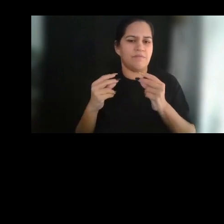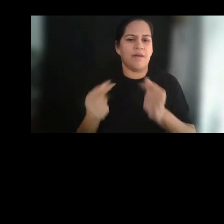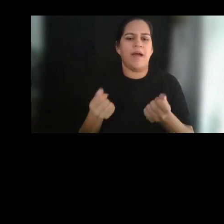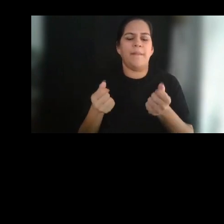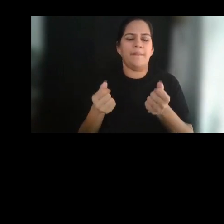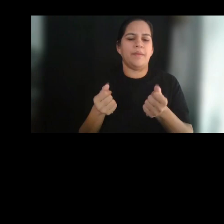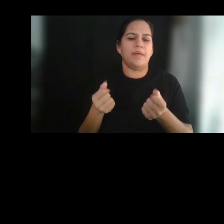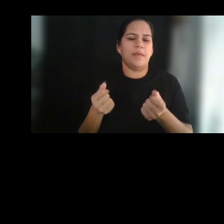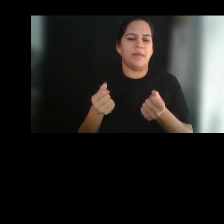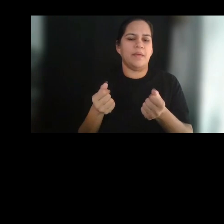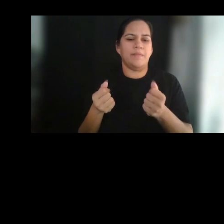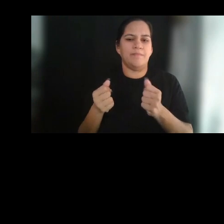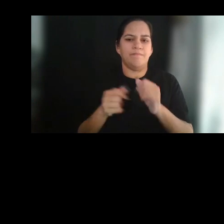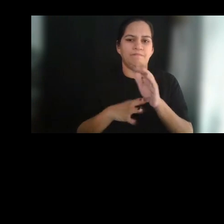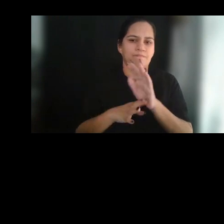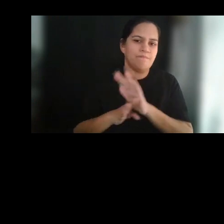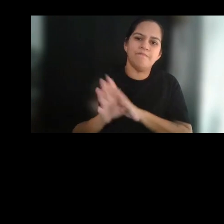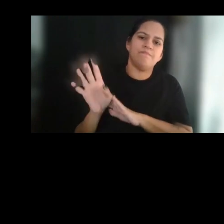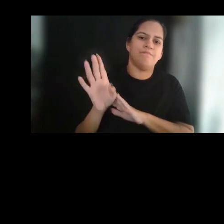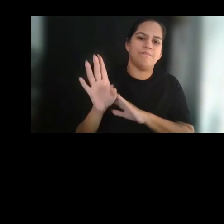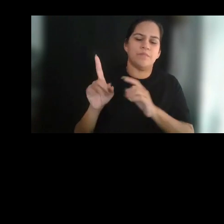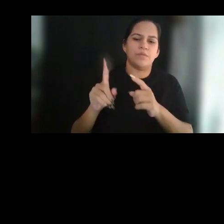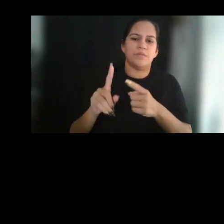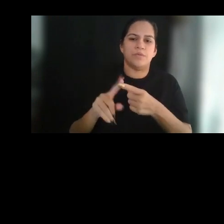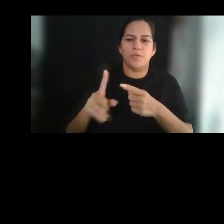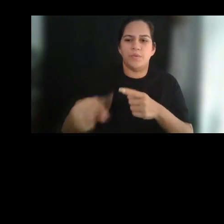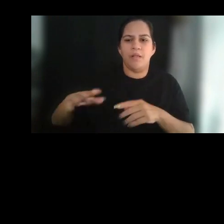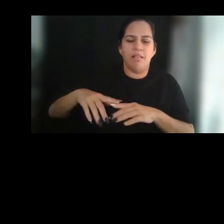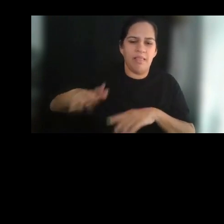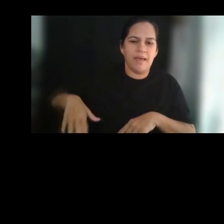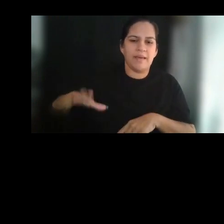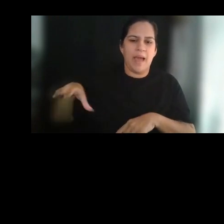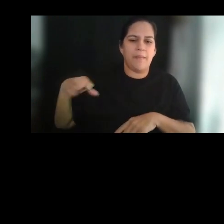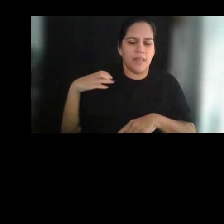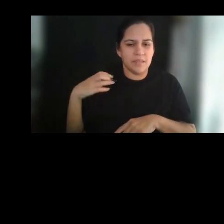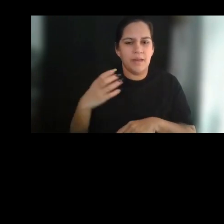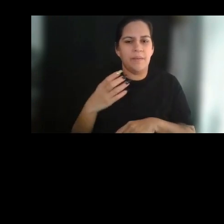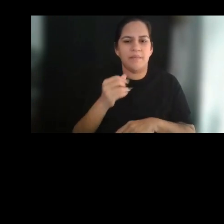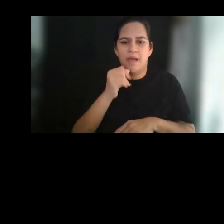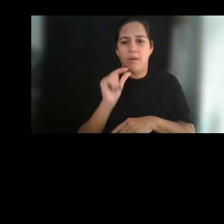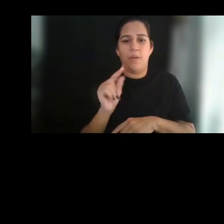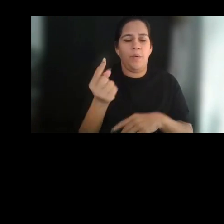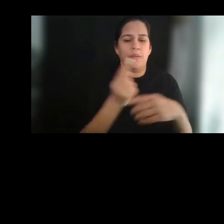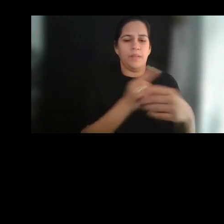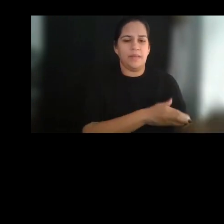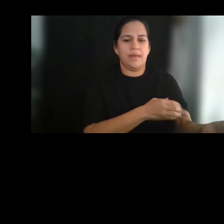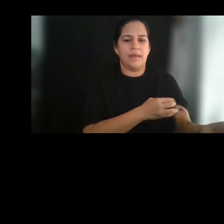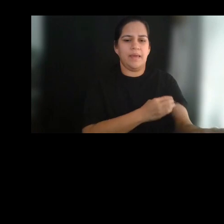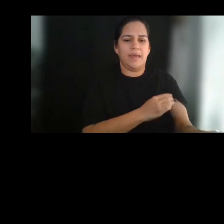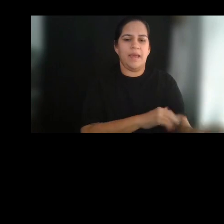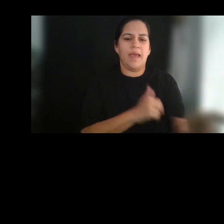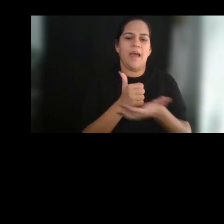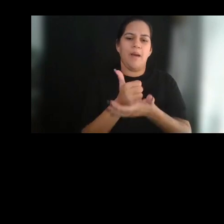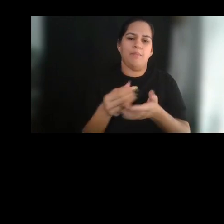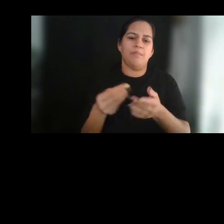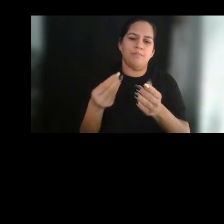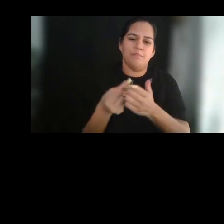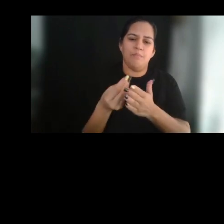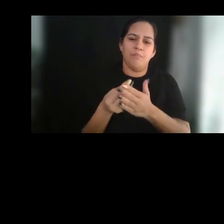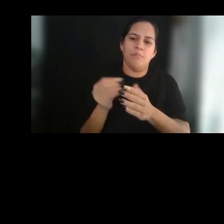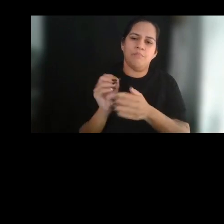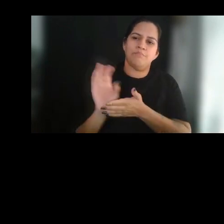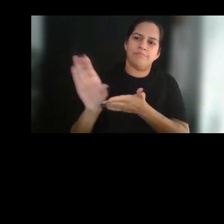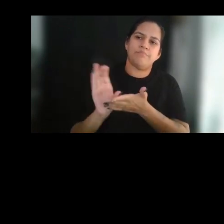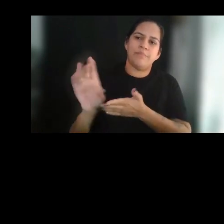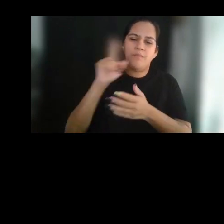acceleration into late capitalism not only helps fund more and more horrific wars, where we